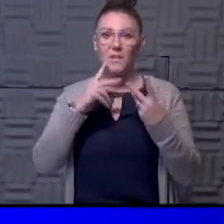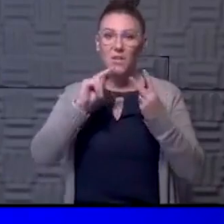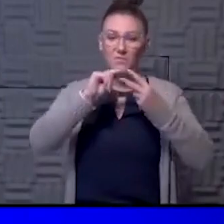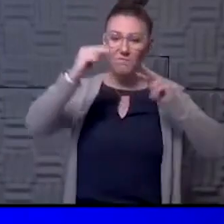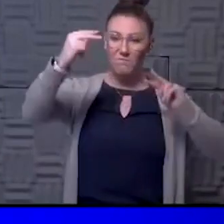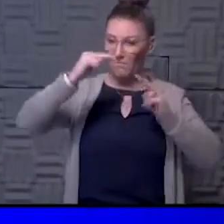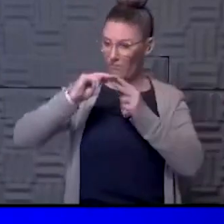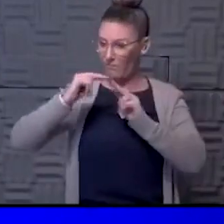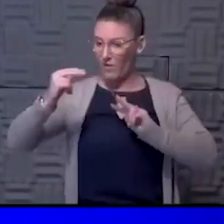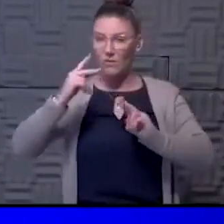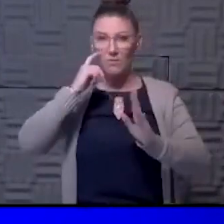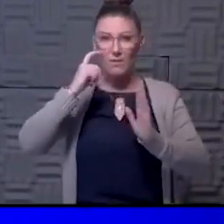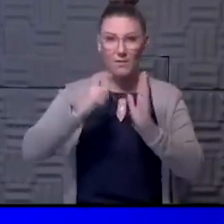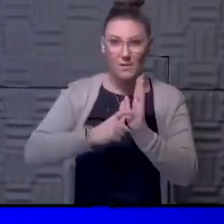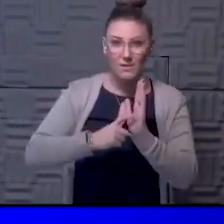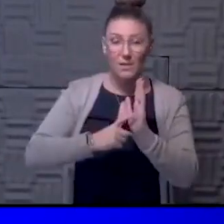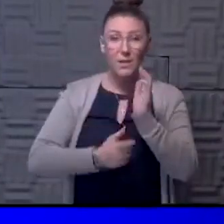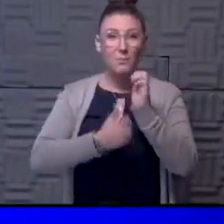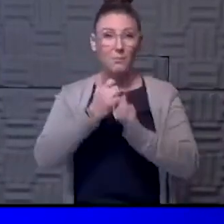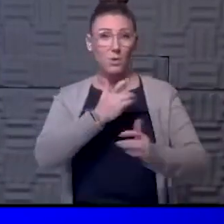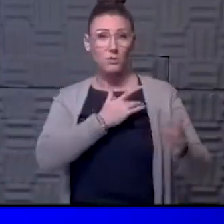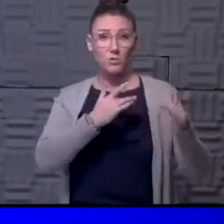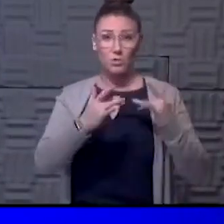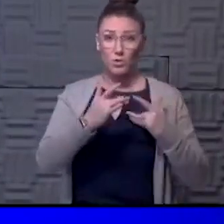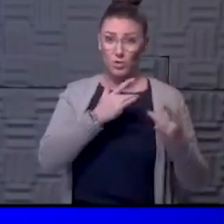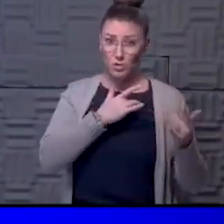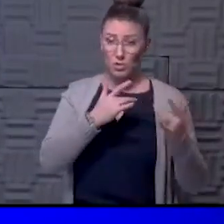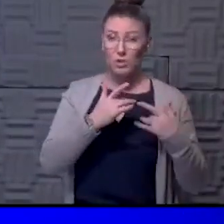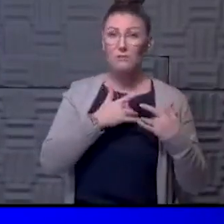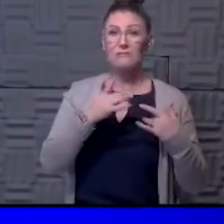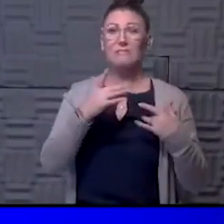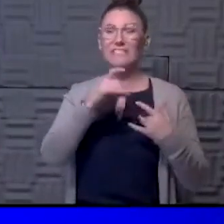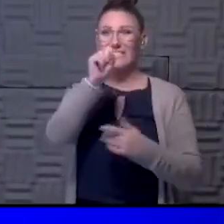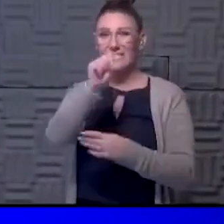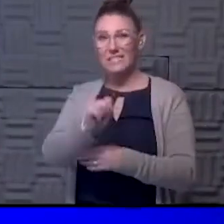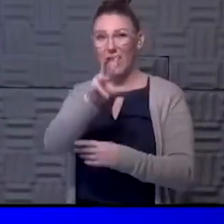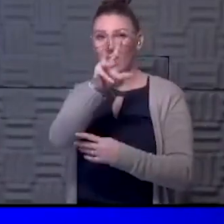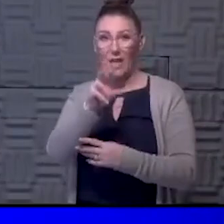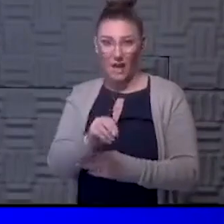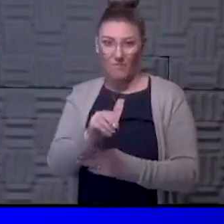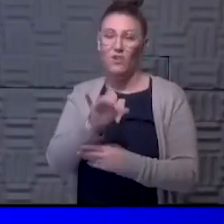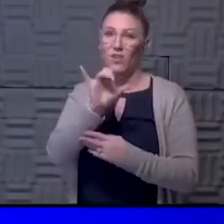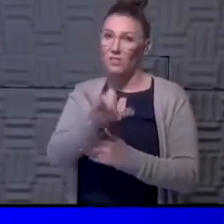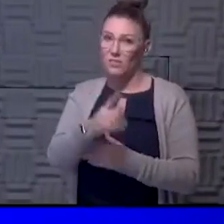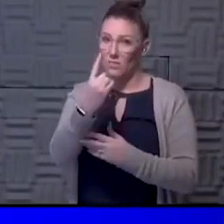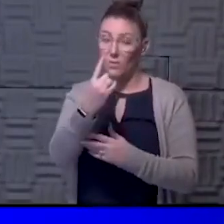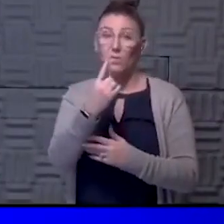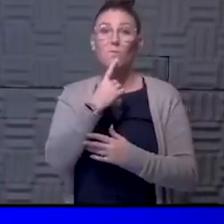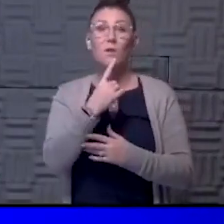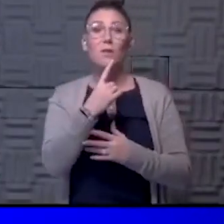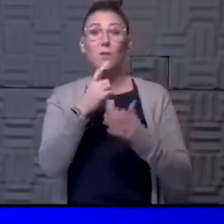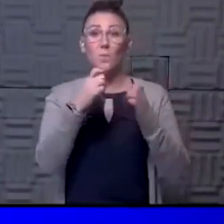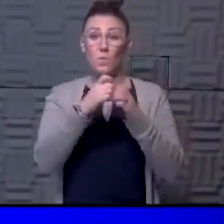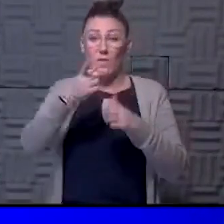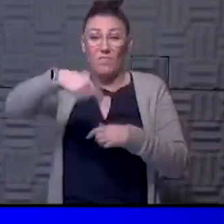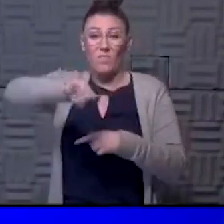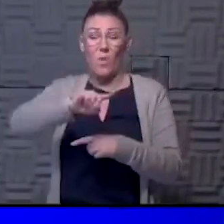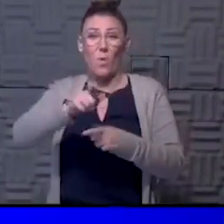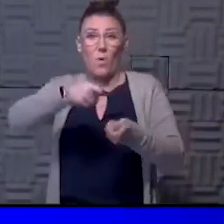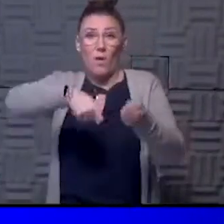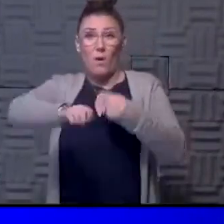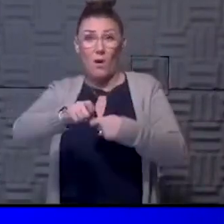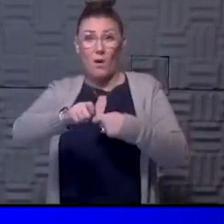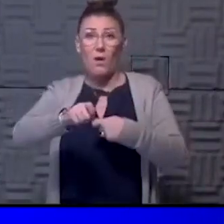we've identified. Again, the most concerning one right now does seem to be that South African, because in those amino acid